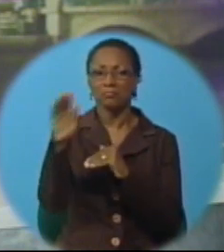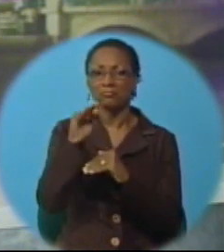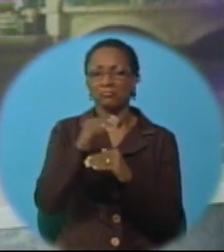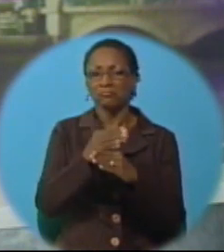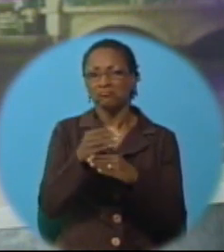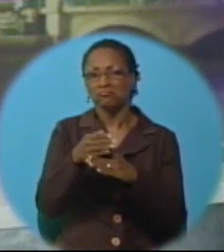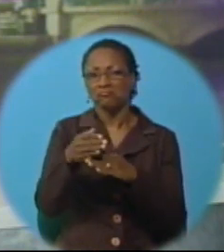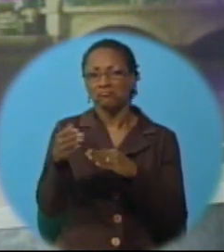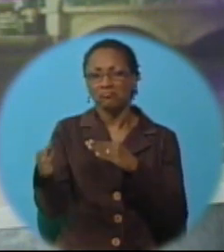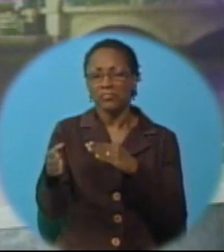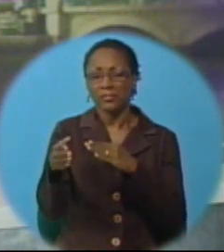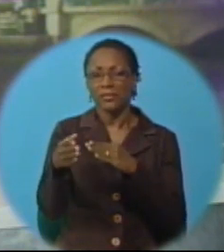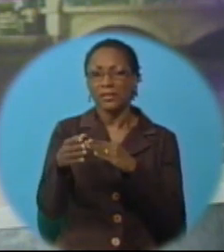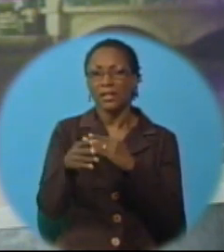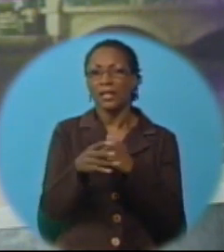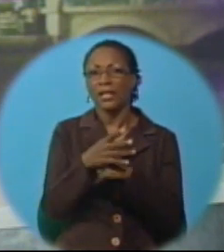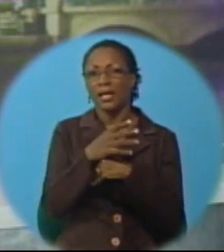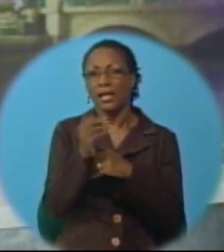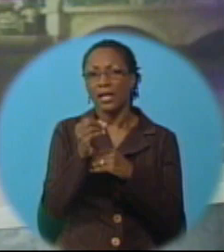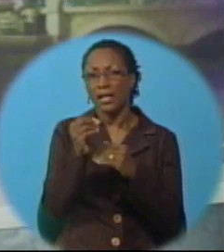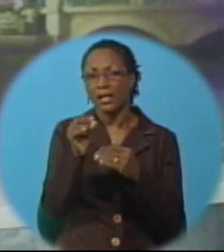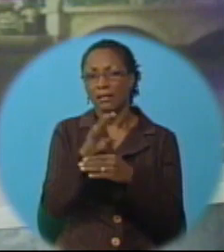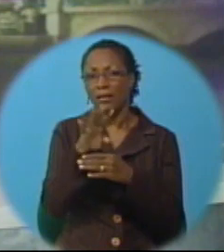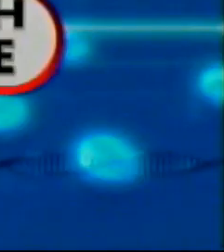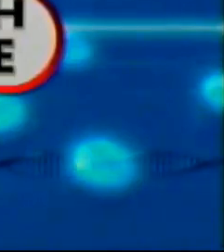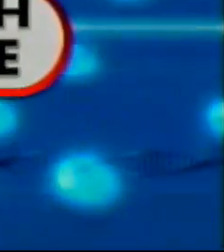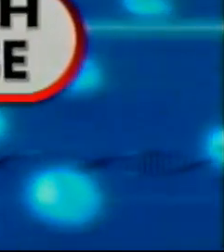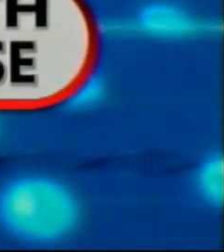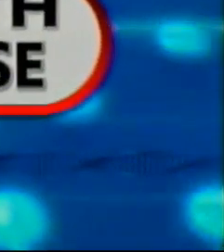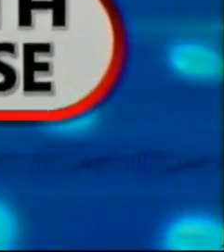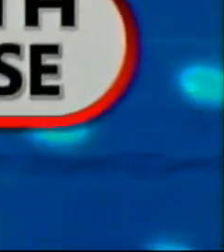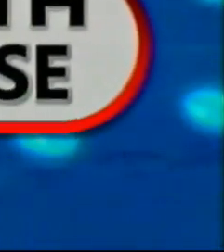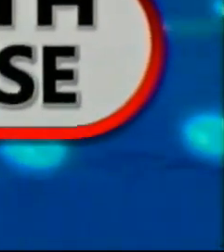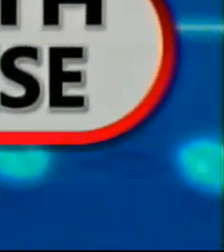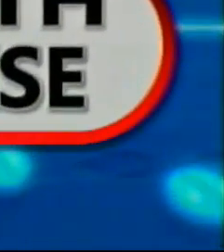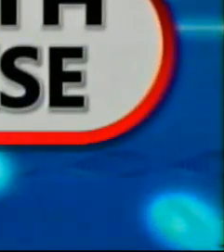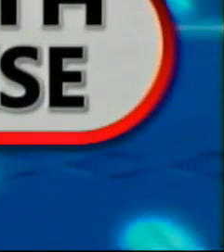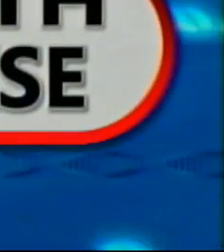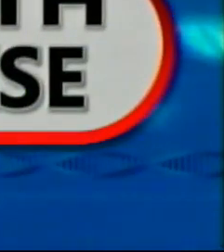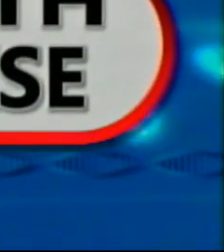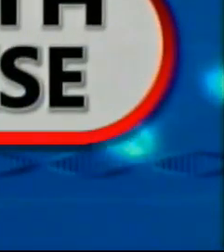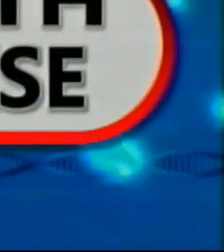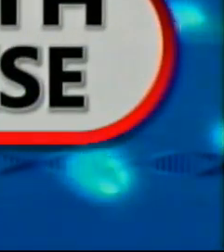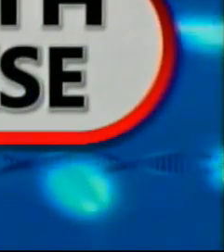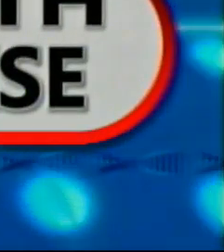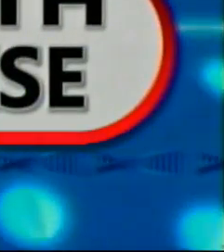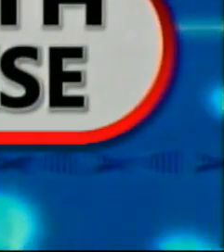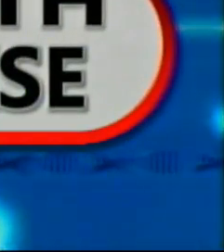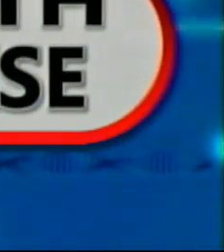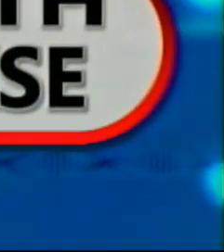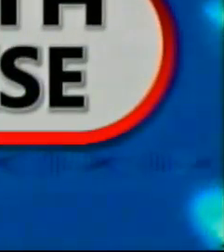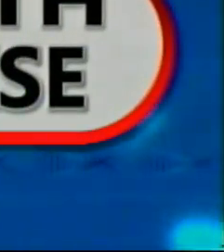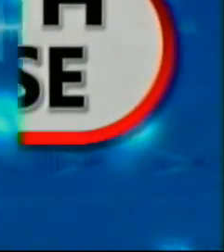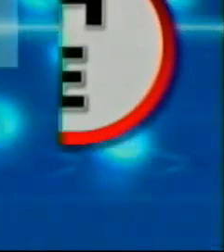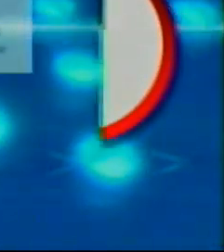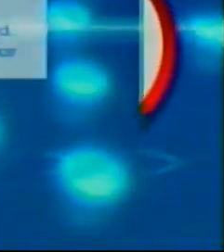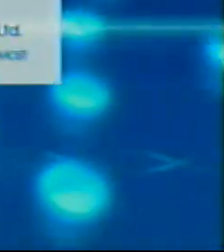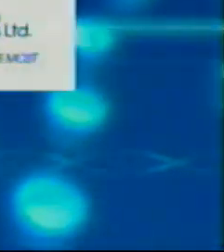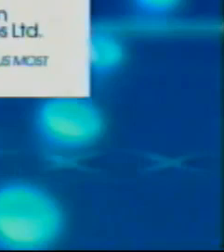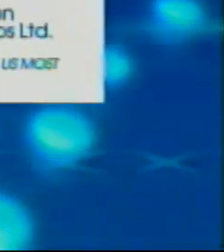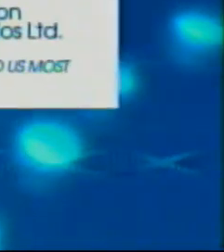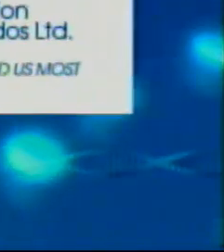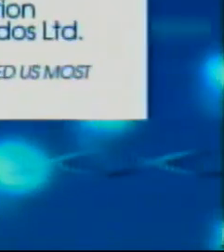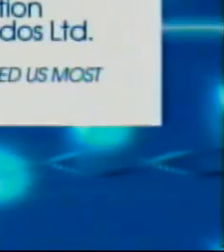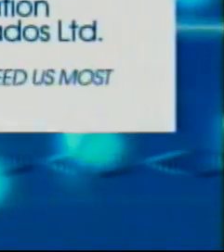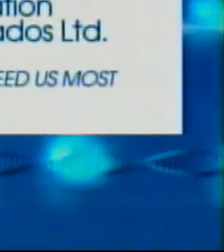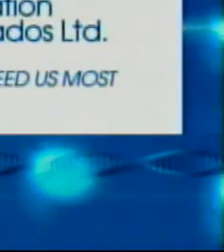above policymakers' 4.5 percent target. HealthWise, brought to you with the compliments of the Insurance Corporation of